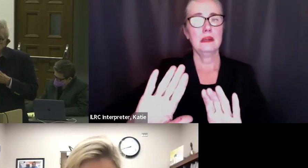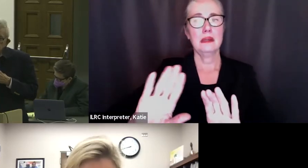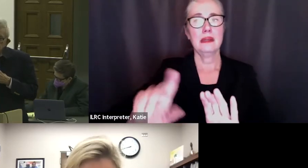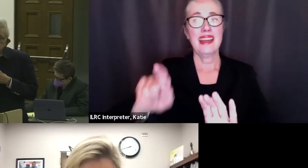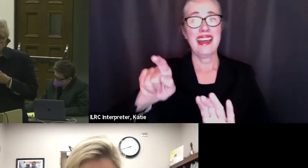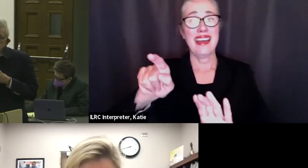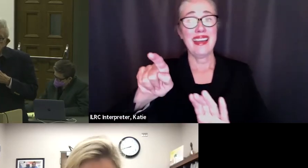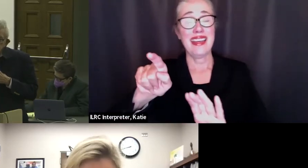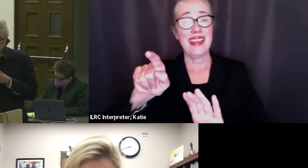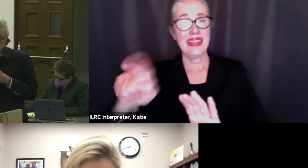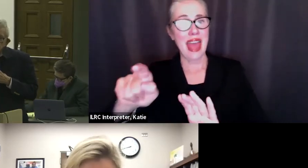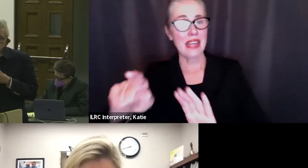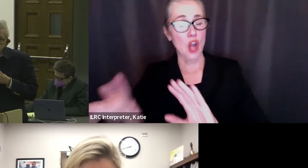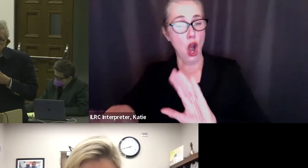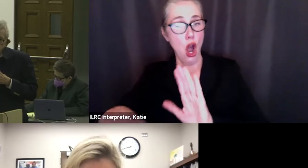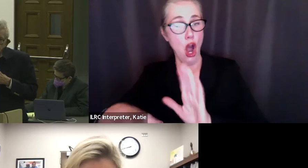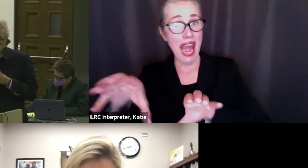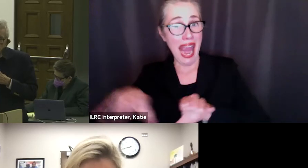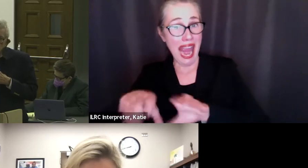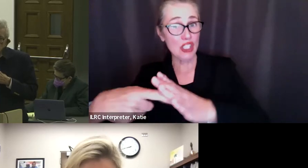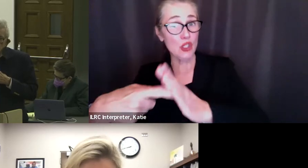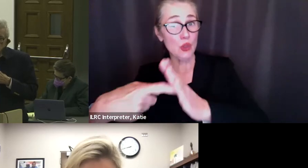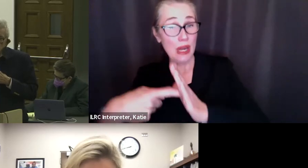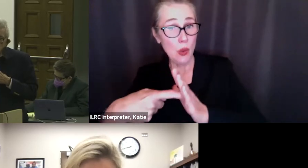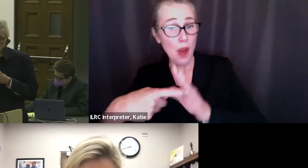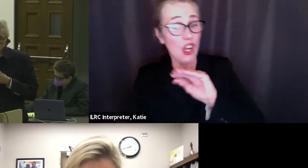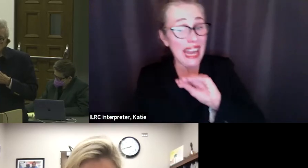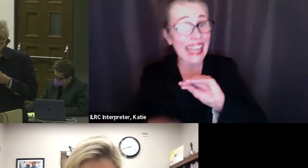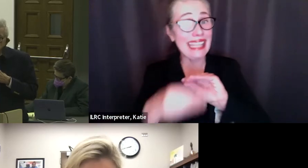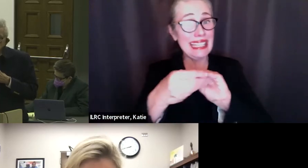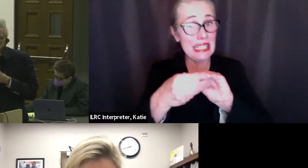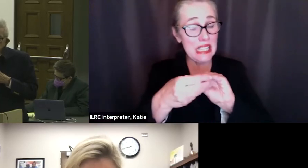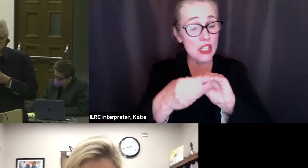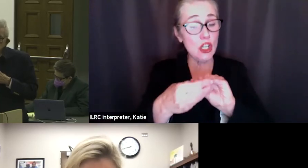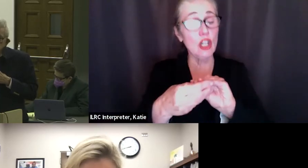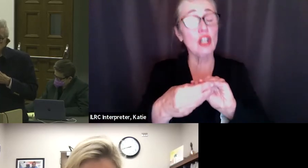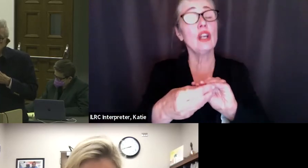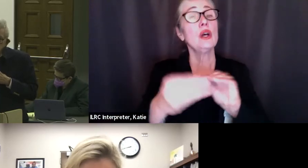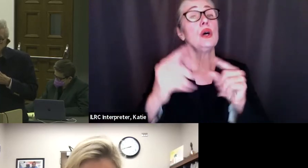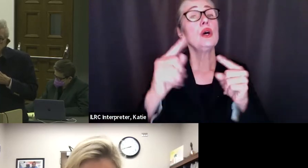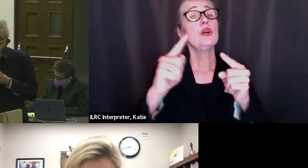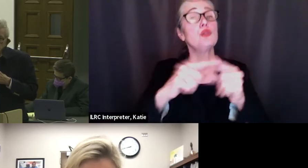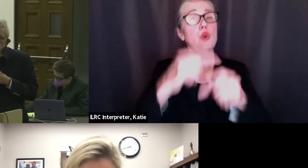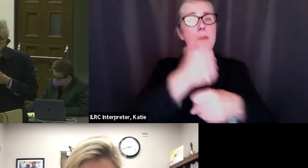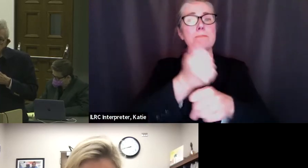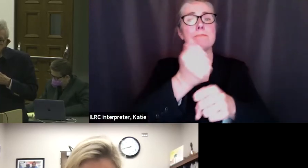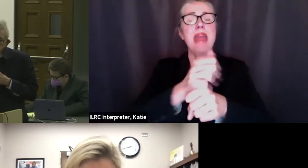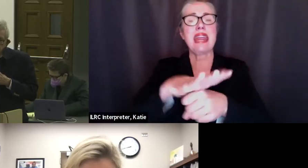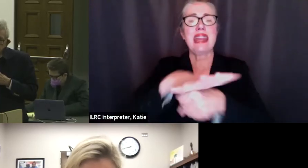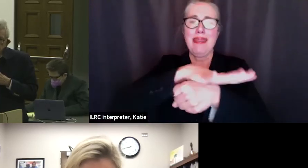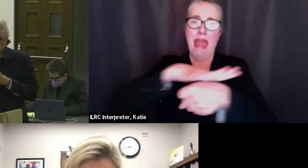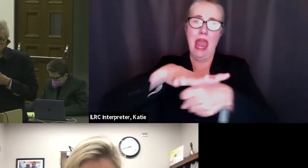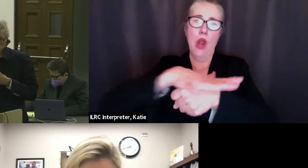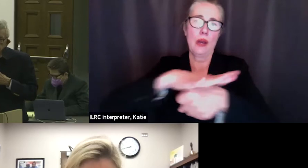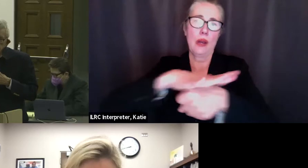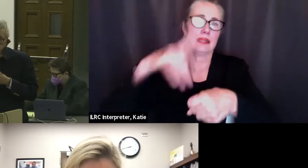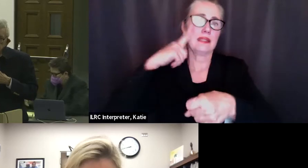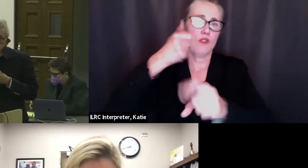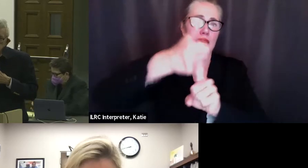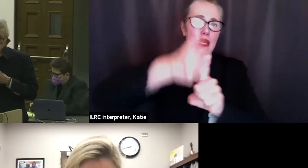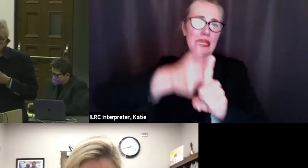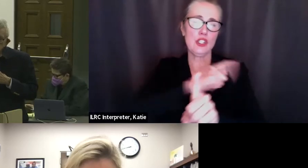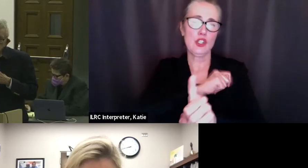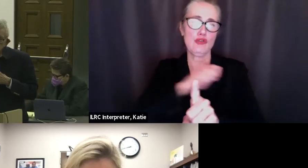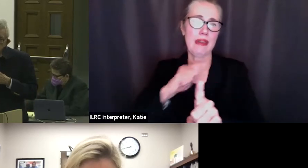actions additional to creating trusty areas and